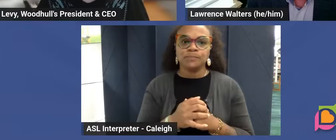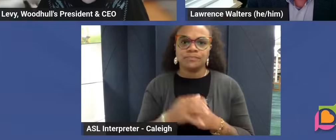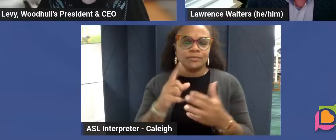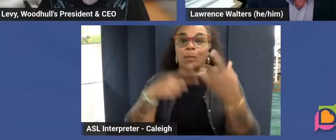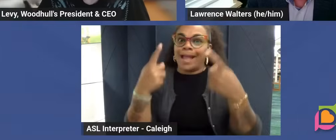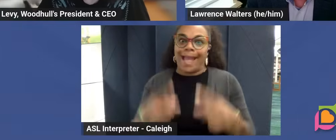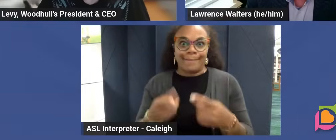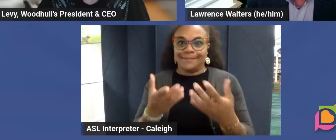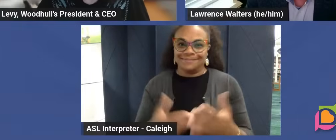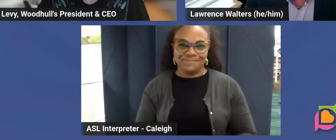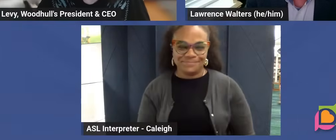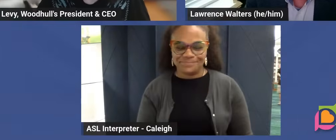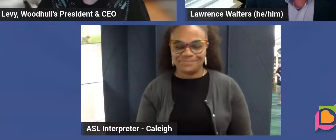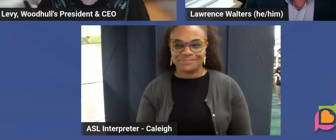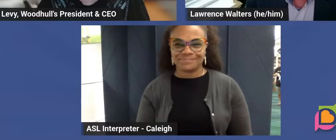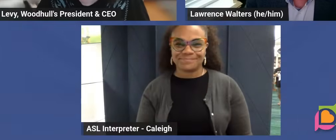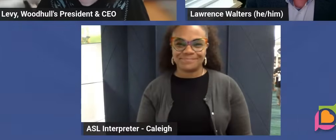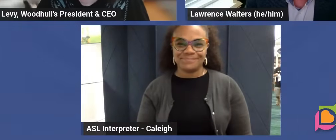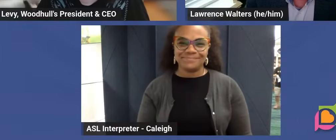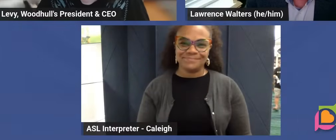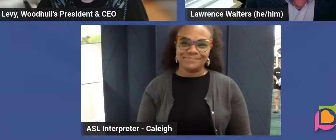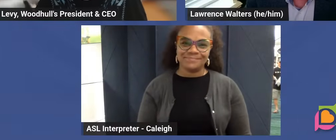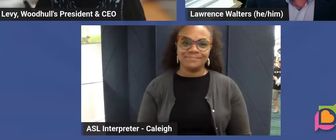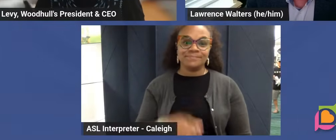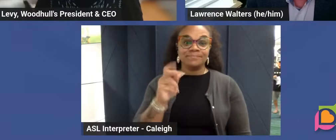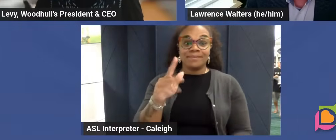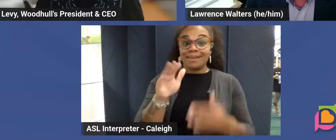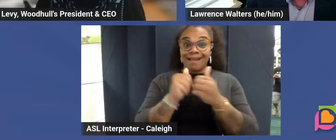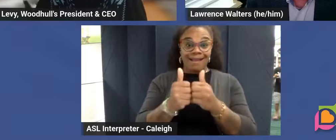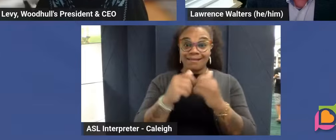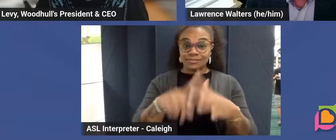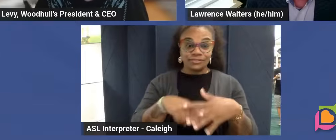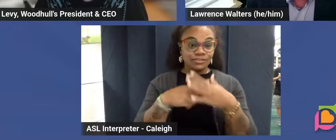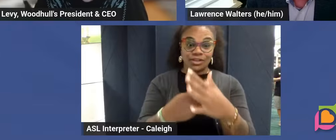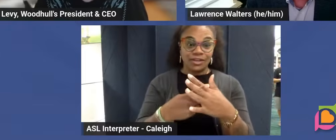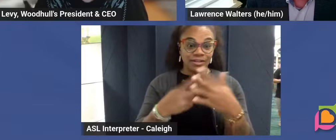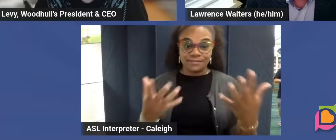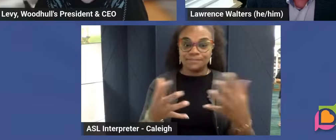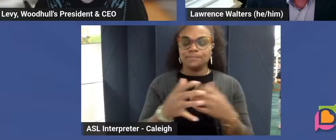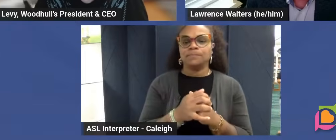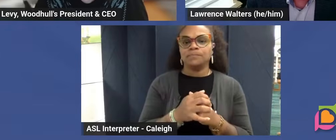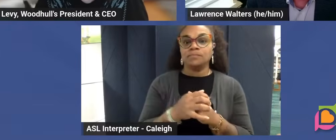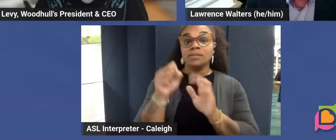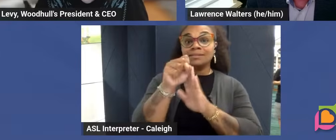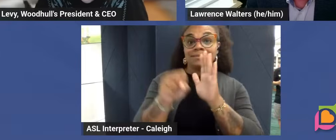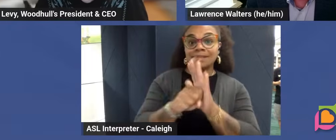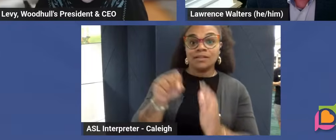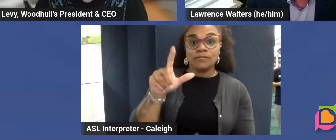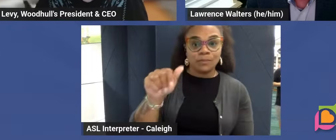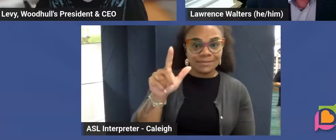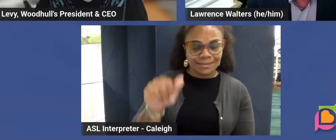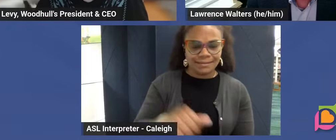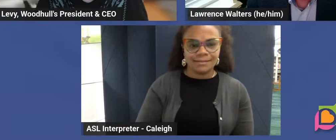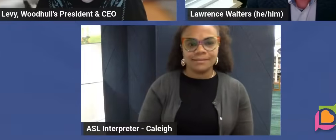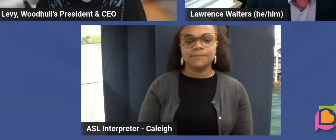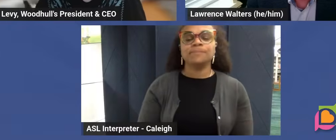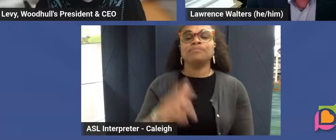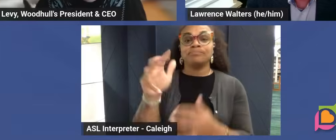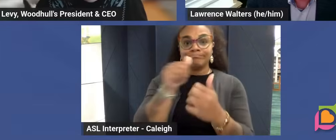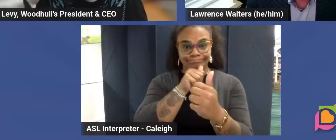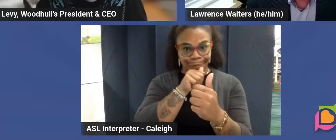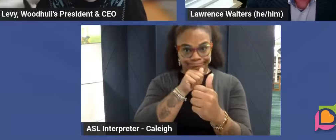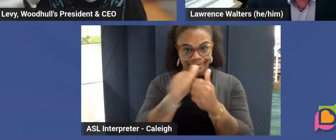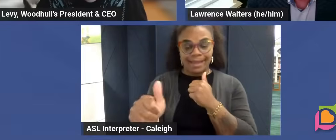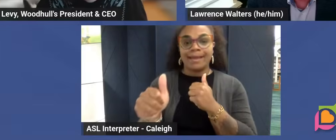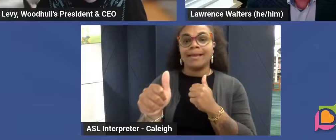happened here? Well, how this all got started was the state of Louisiana passed